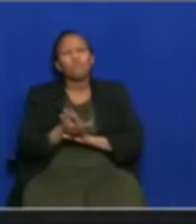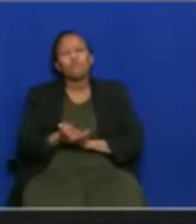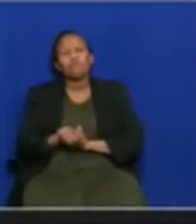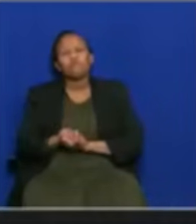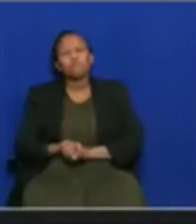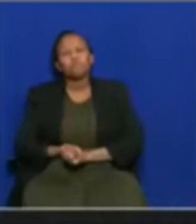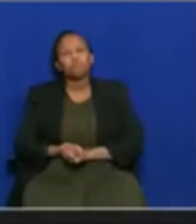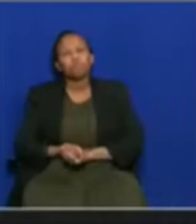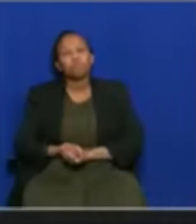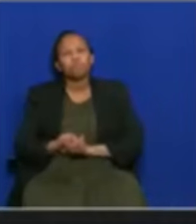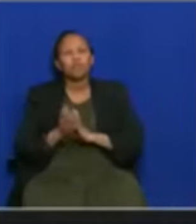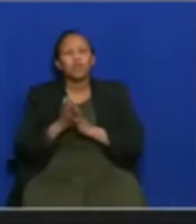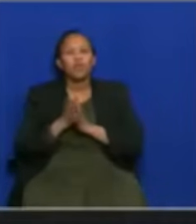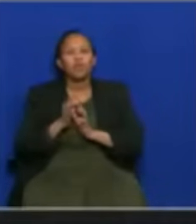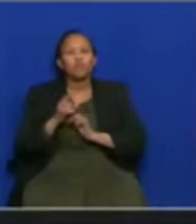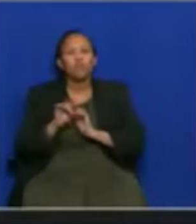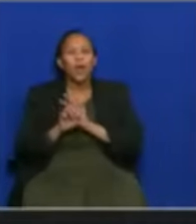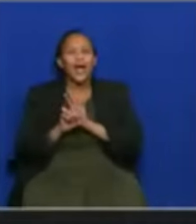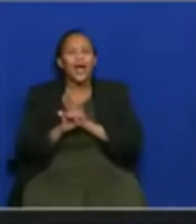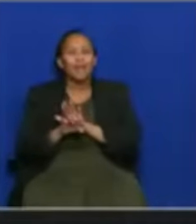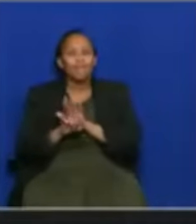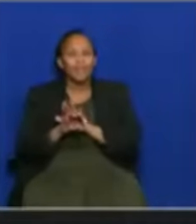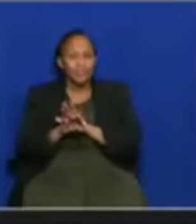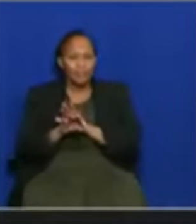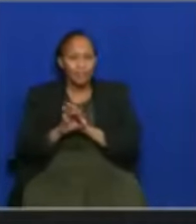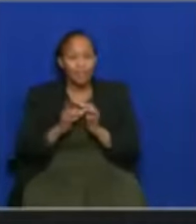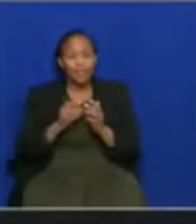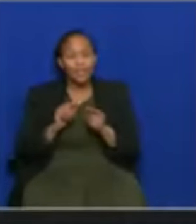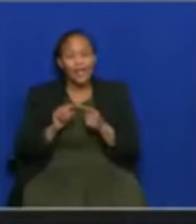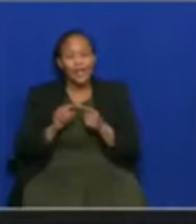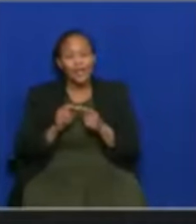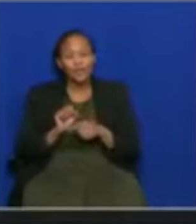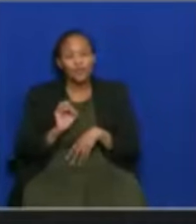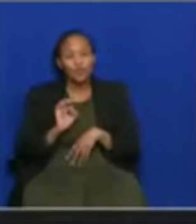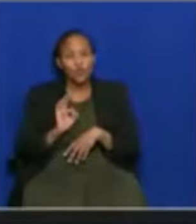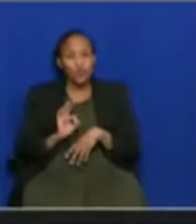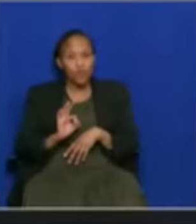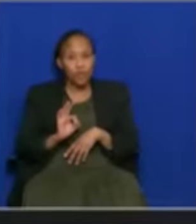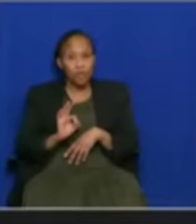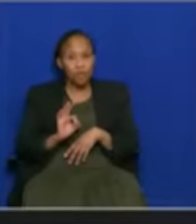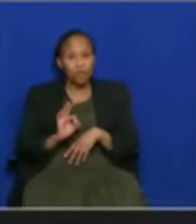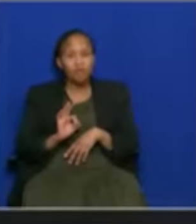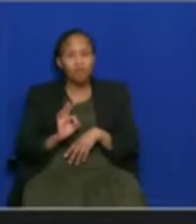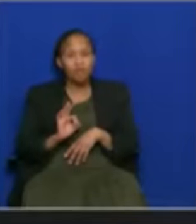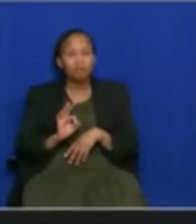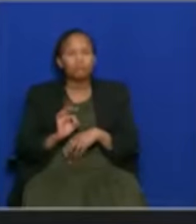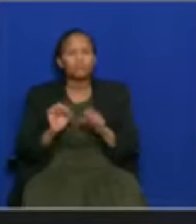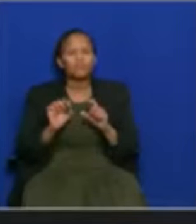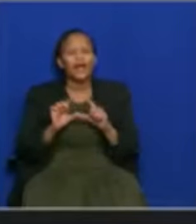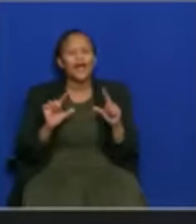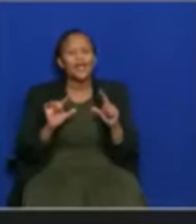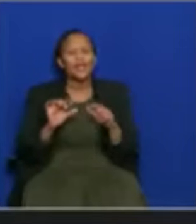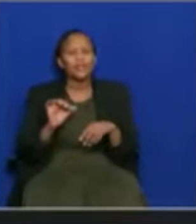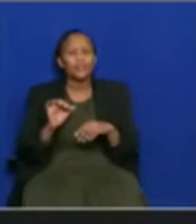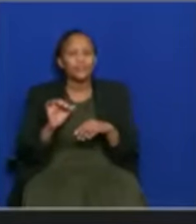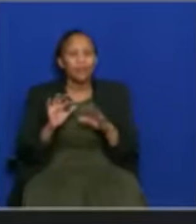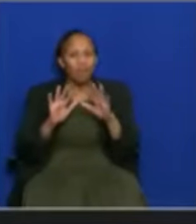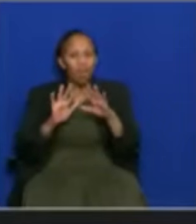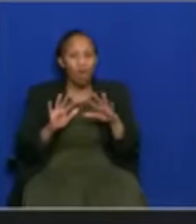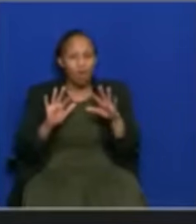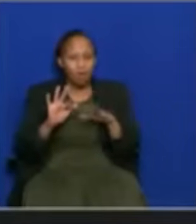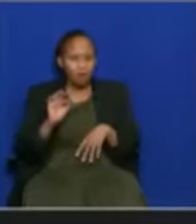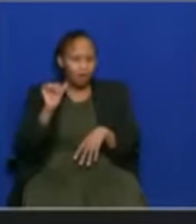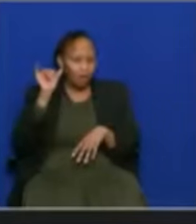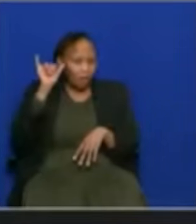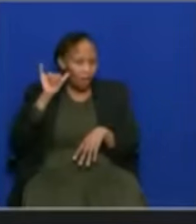advertisement, and at item 3, the one highlighted in yellow, it states, this office requests that the post be